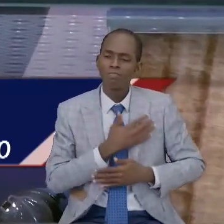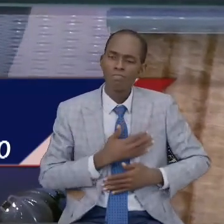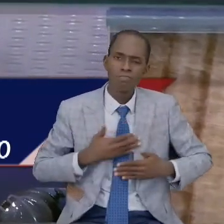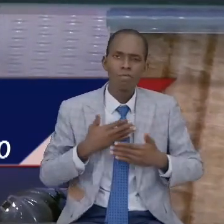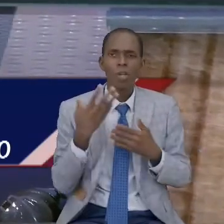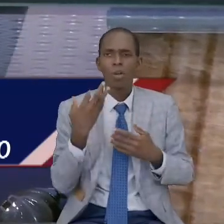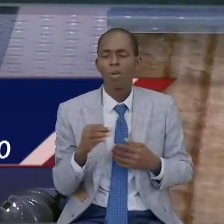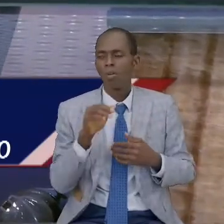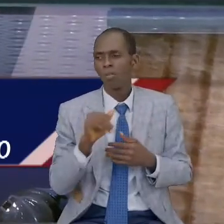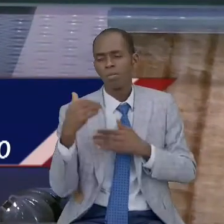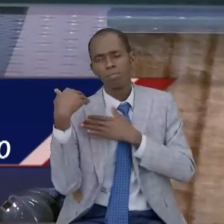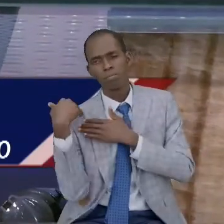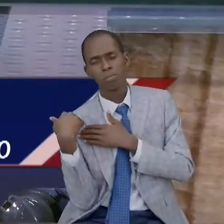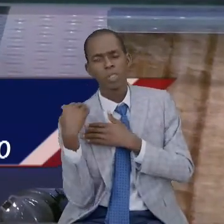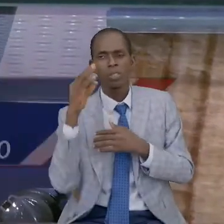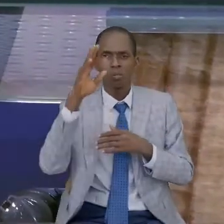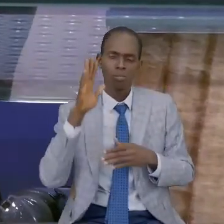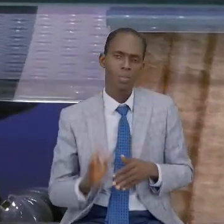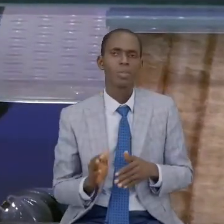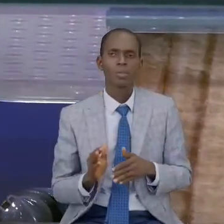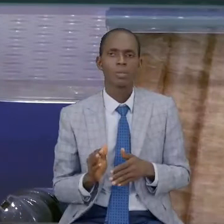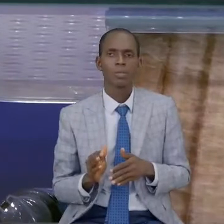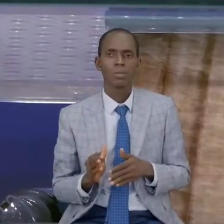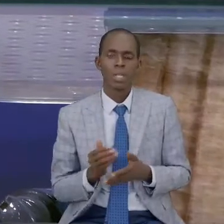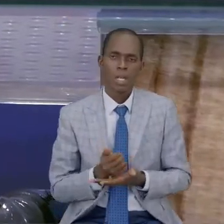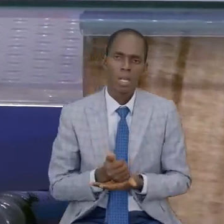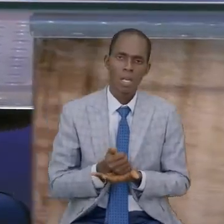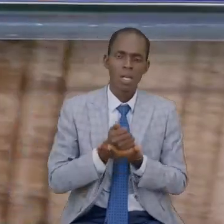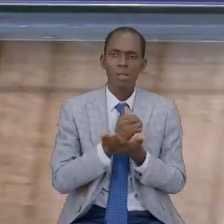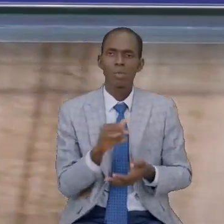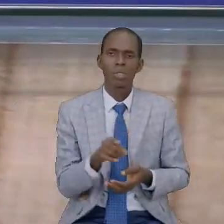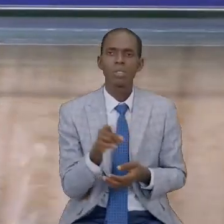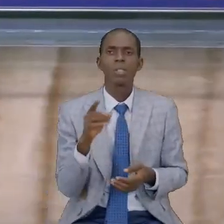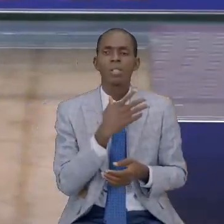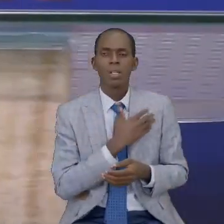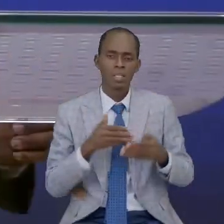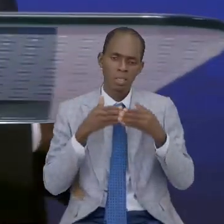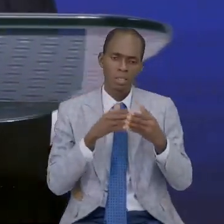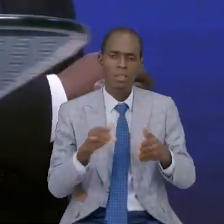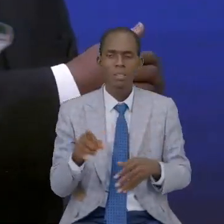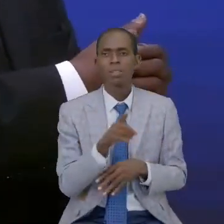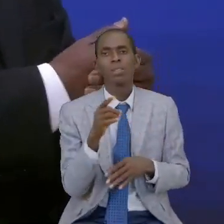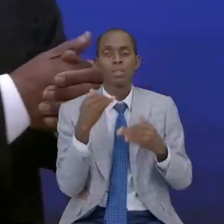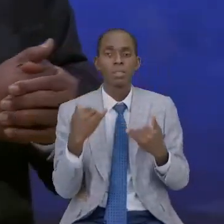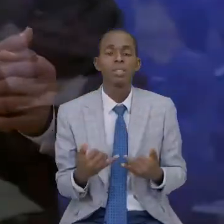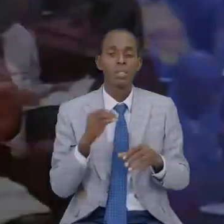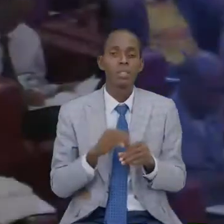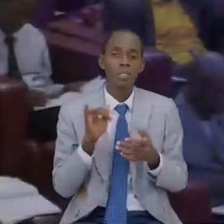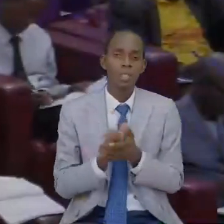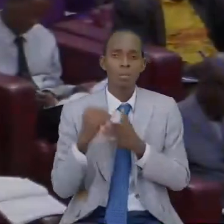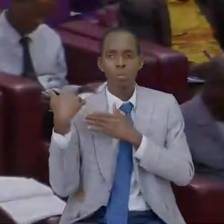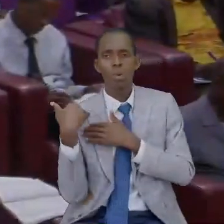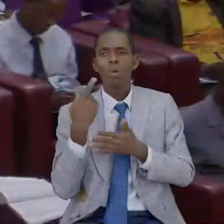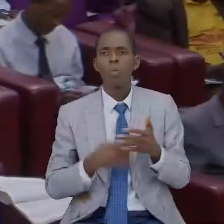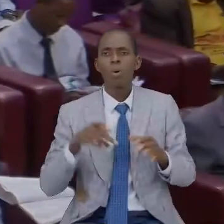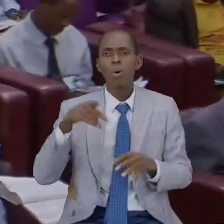passion of a burdened preacher, of a burdened pastor, helping them and guiding them. Now, in